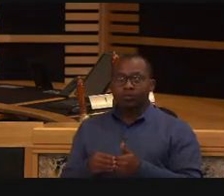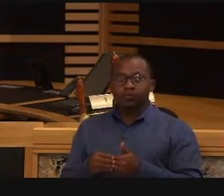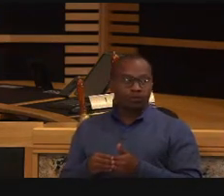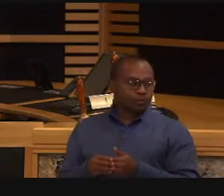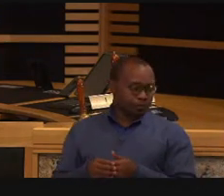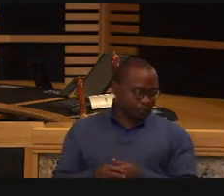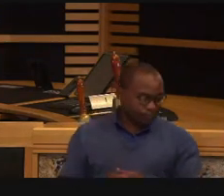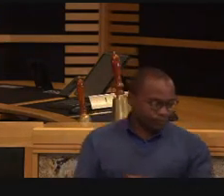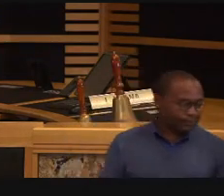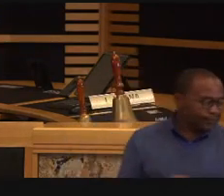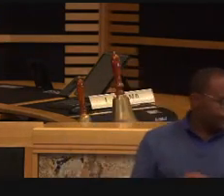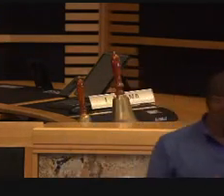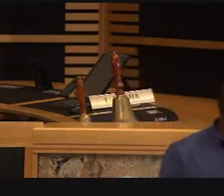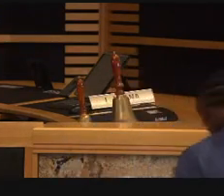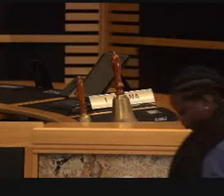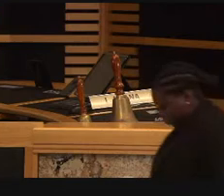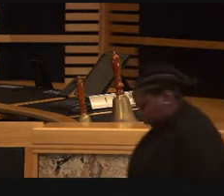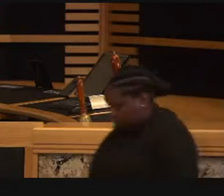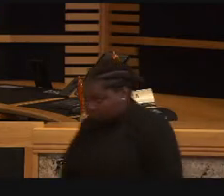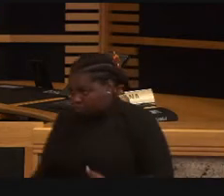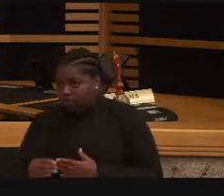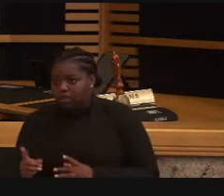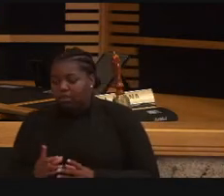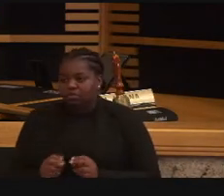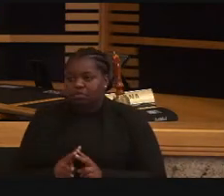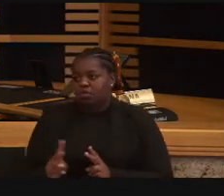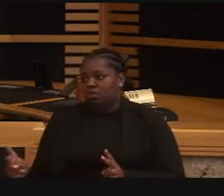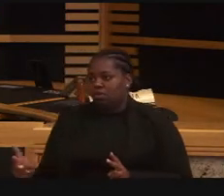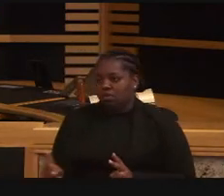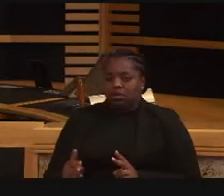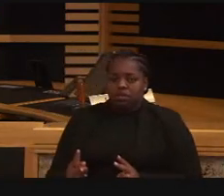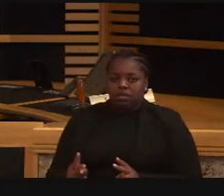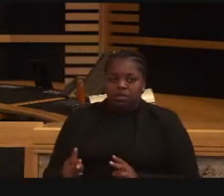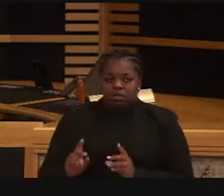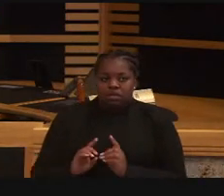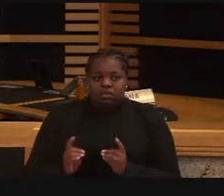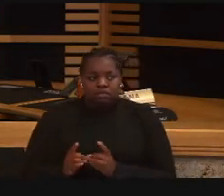and leaders of all different parties that are here,